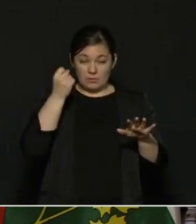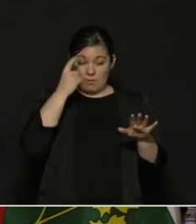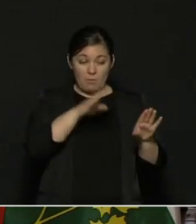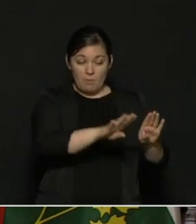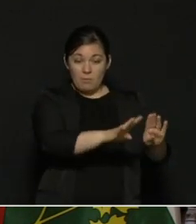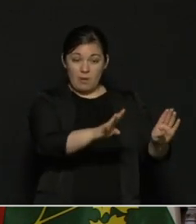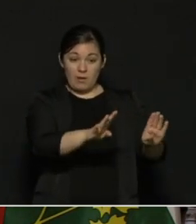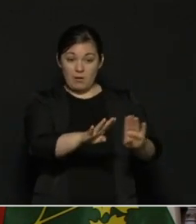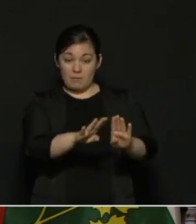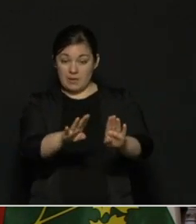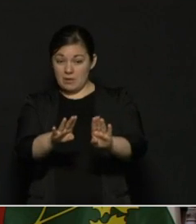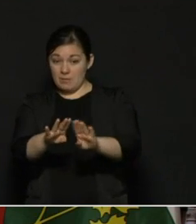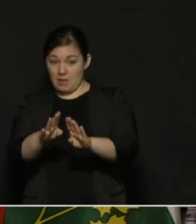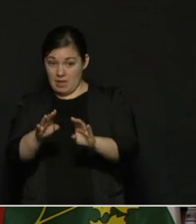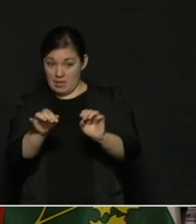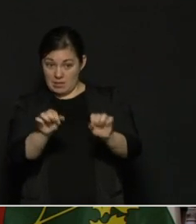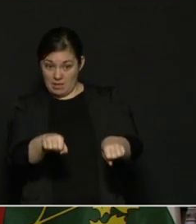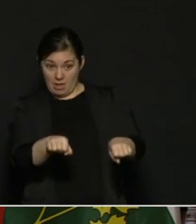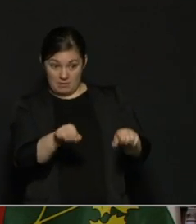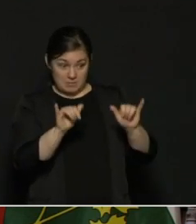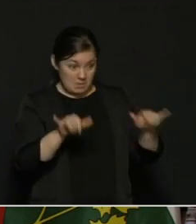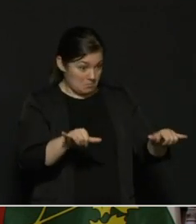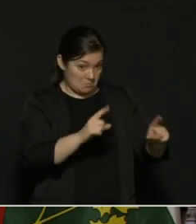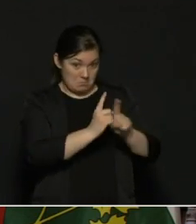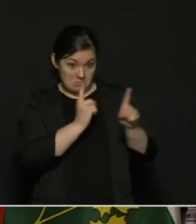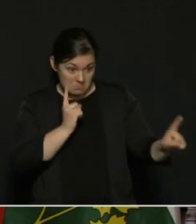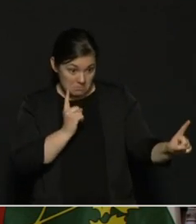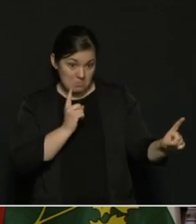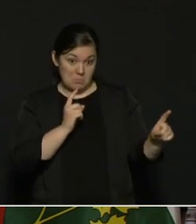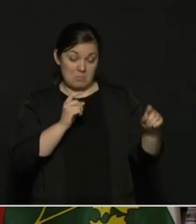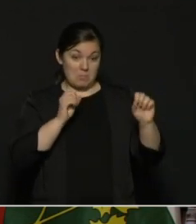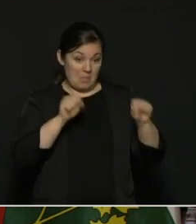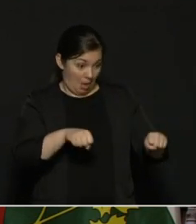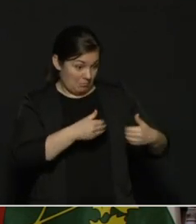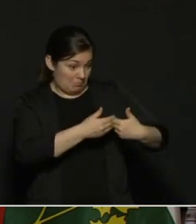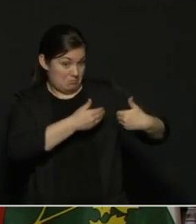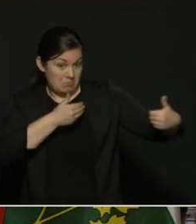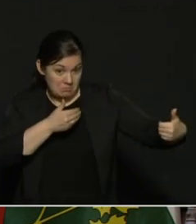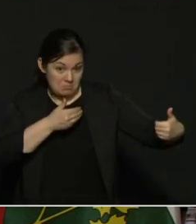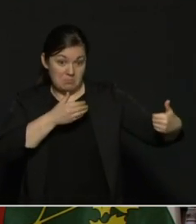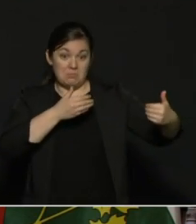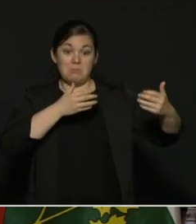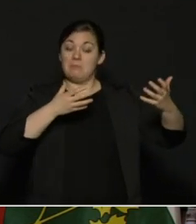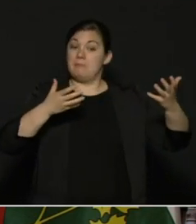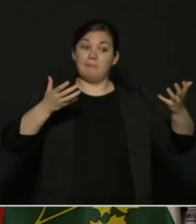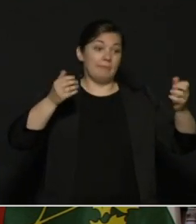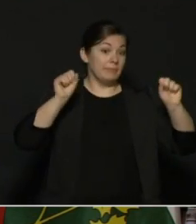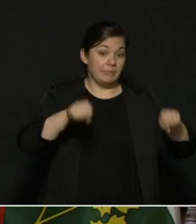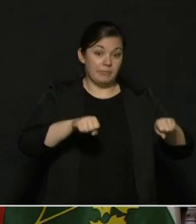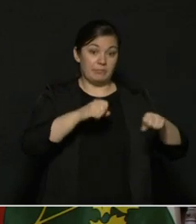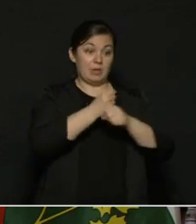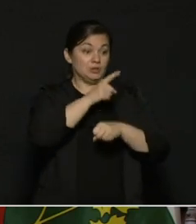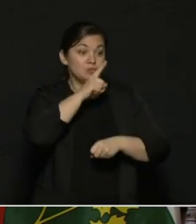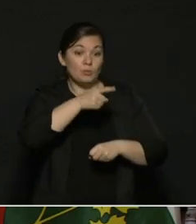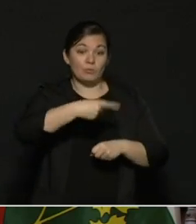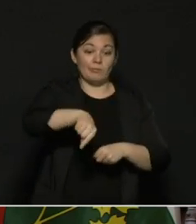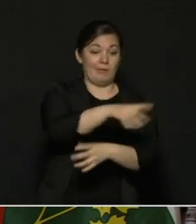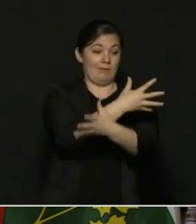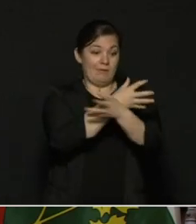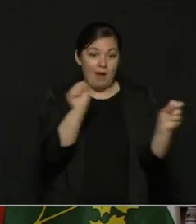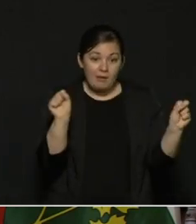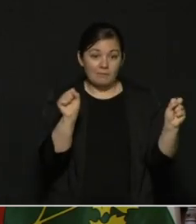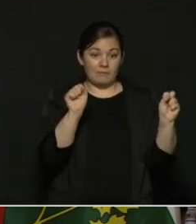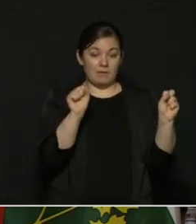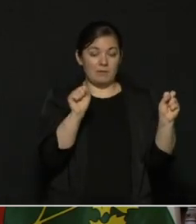that? The next stage 1 would be saying, if you can go down and the community spread has decreased and there's containment in